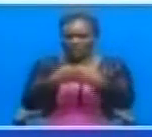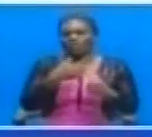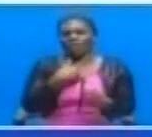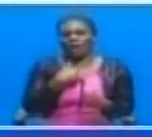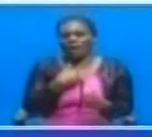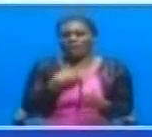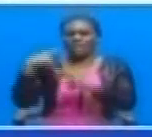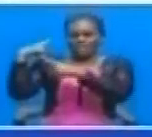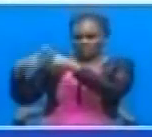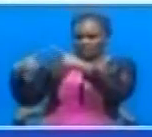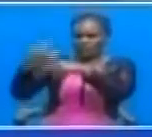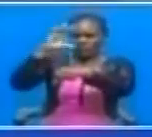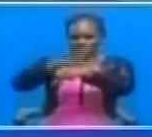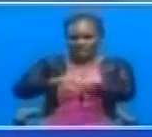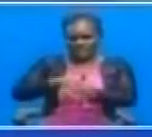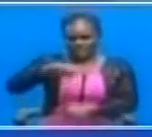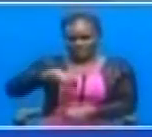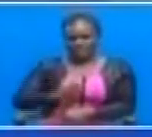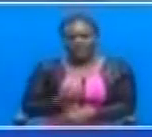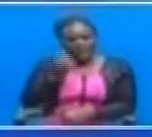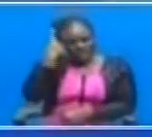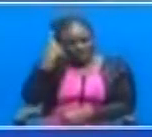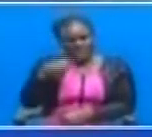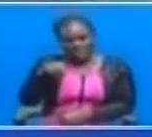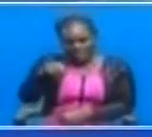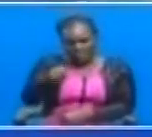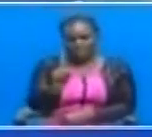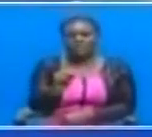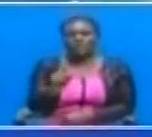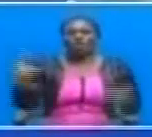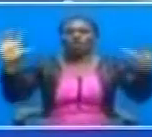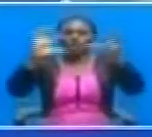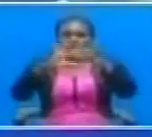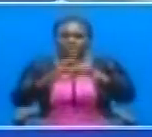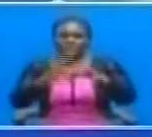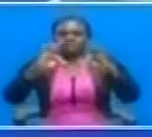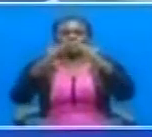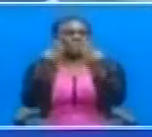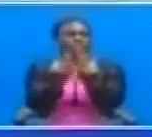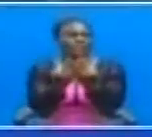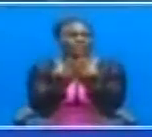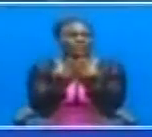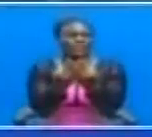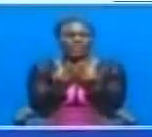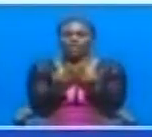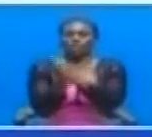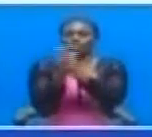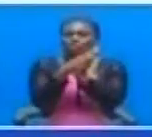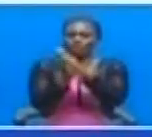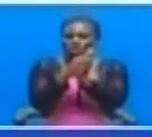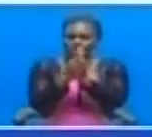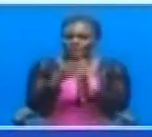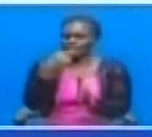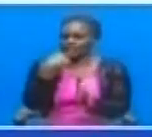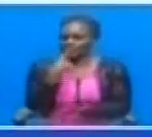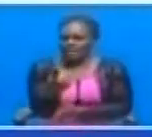Obama went through finding himself, understanding his identity, and connecting with his roots. In the biography, Obama